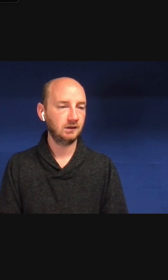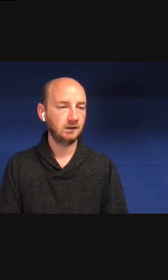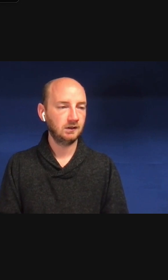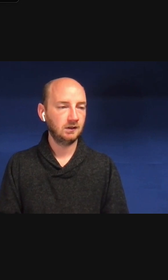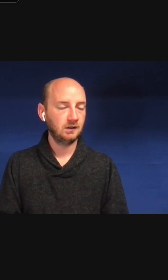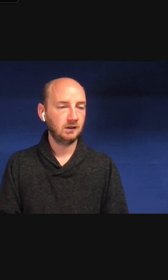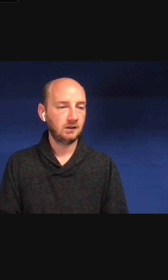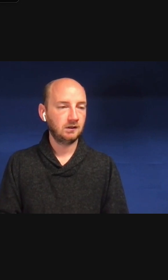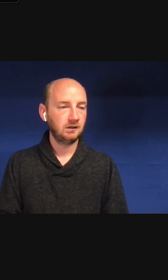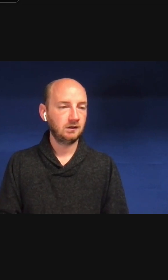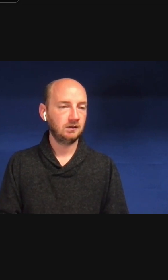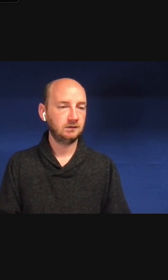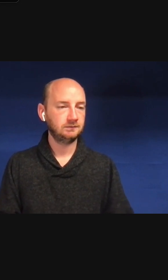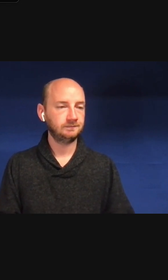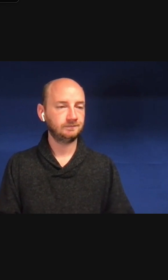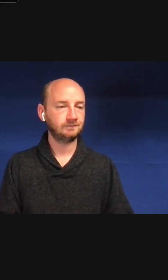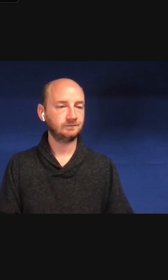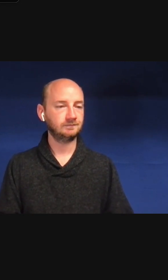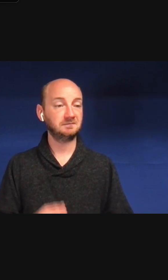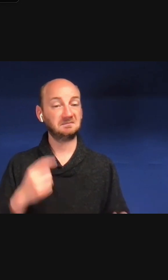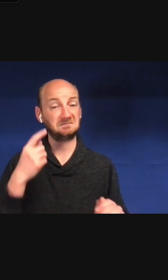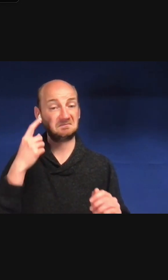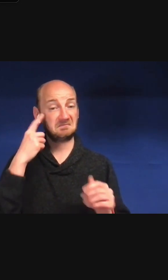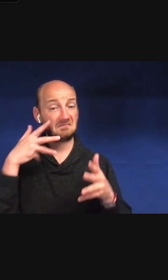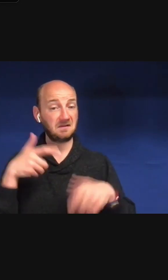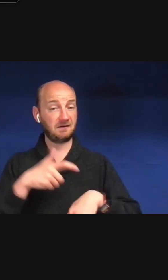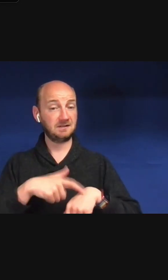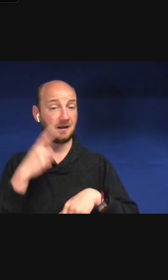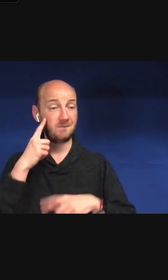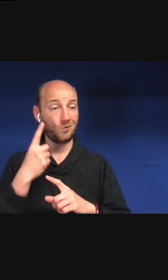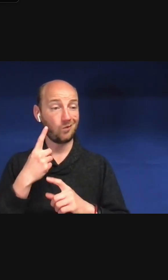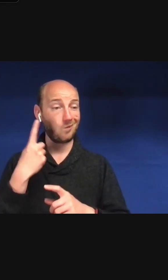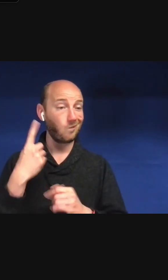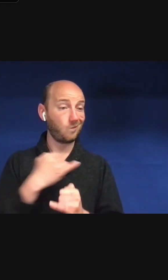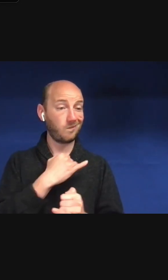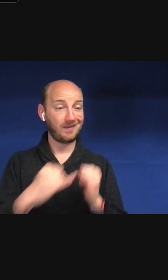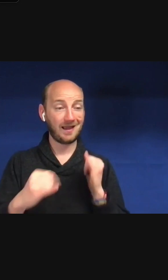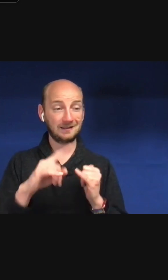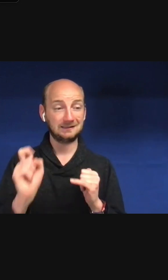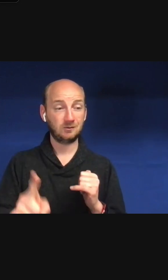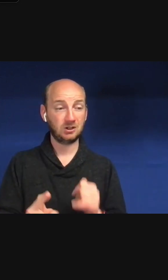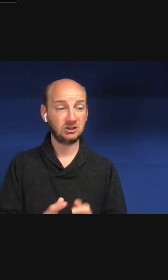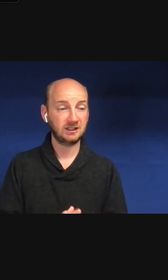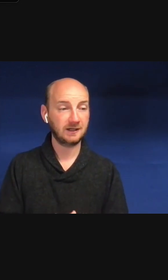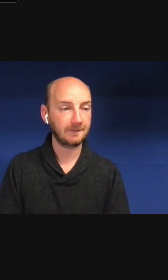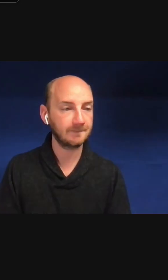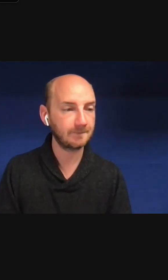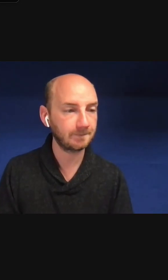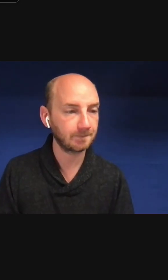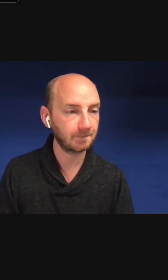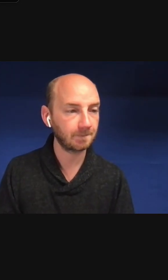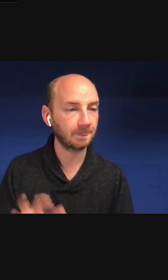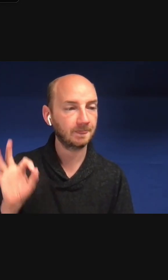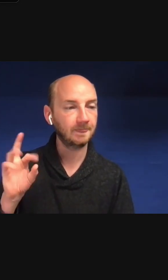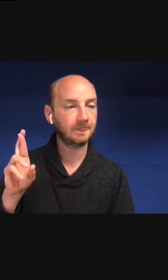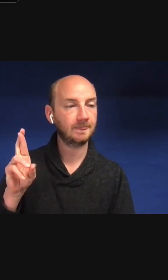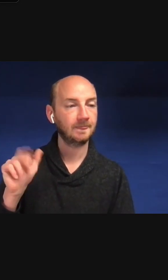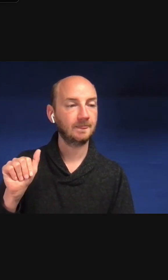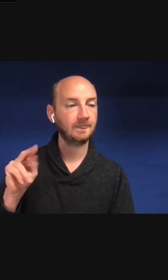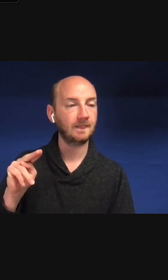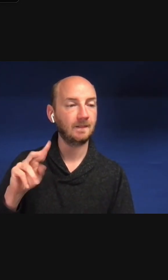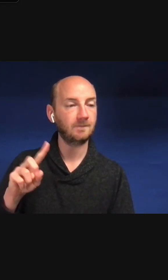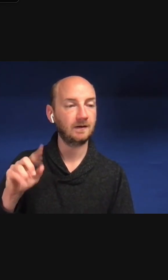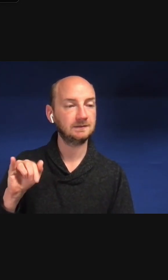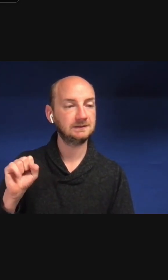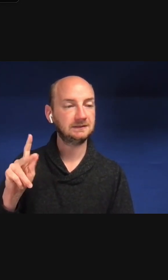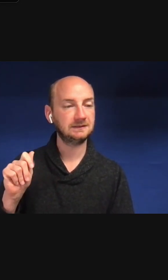I think we have time for one last question, which I can read out now, from Francisca Korb. There was one slide